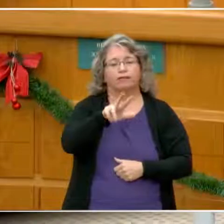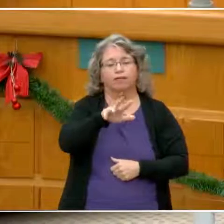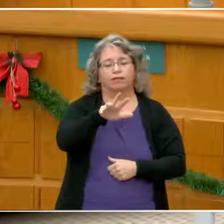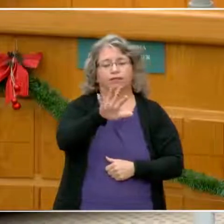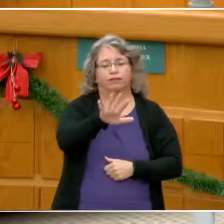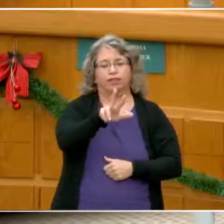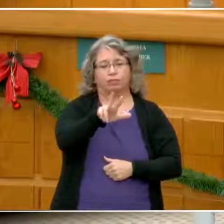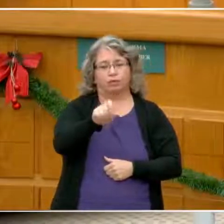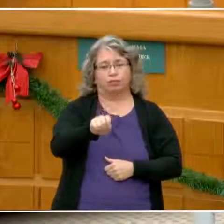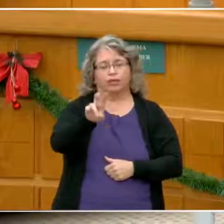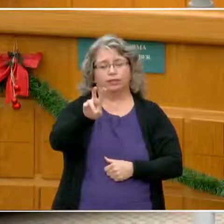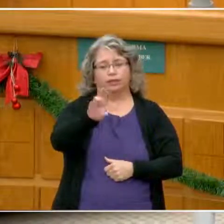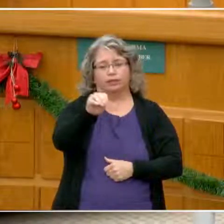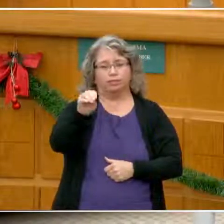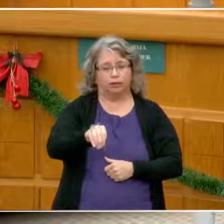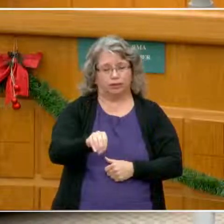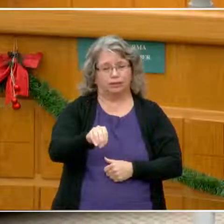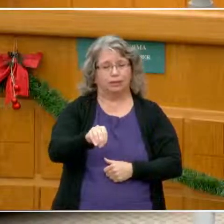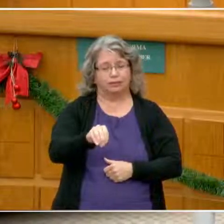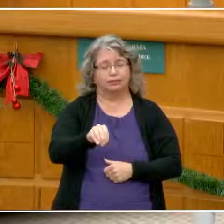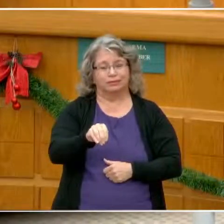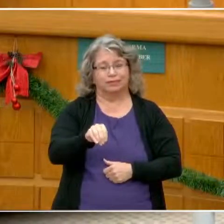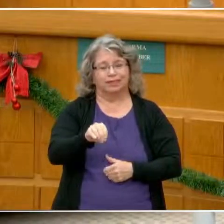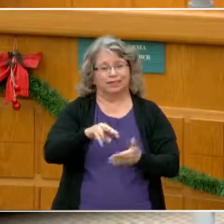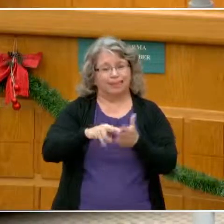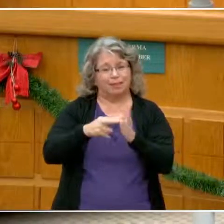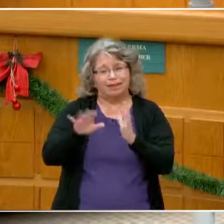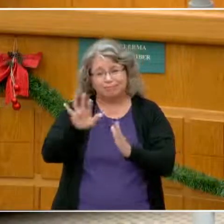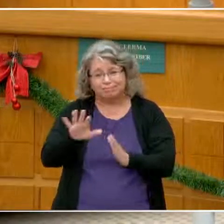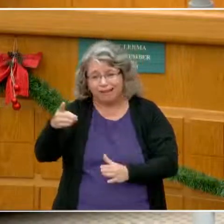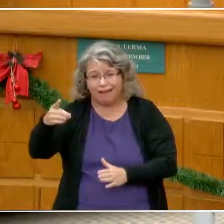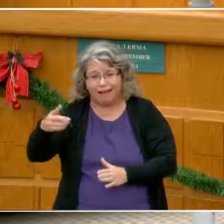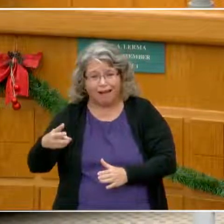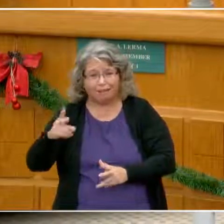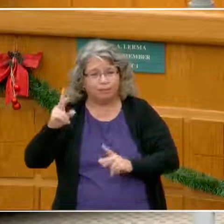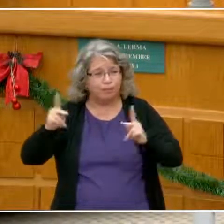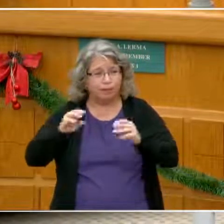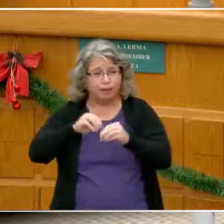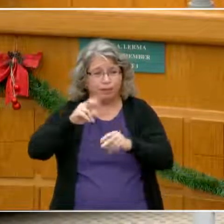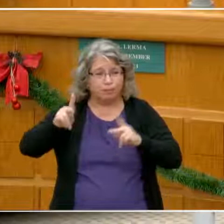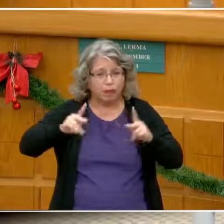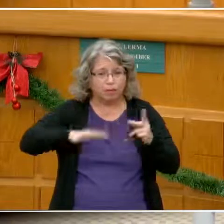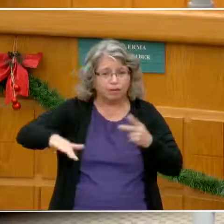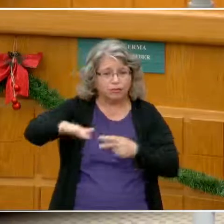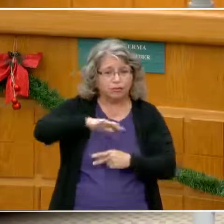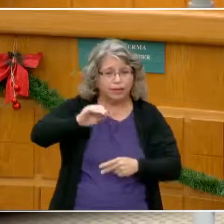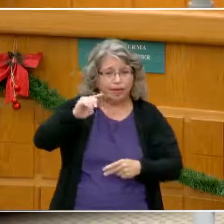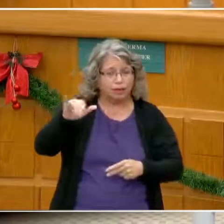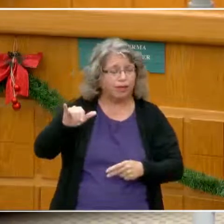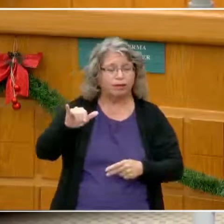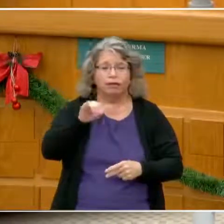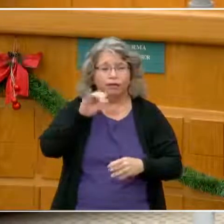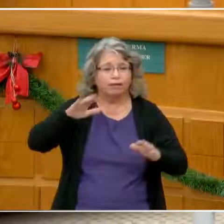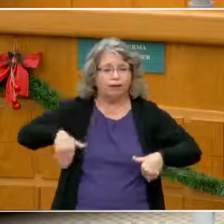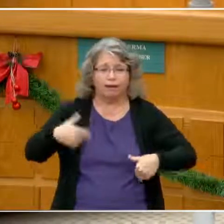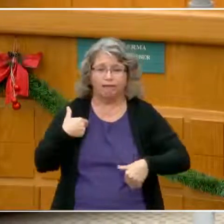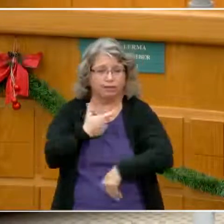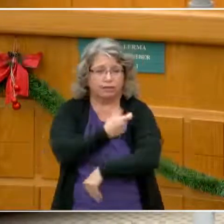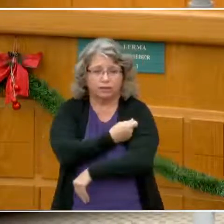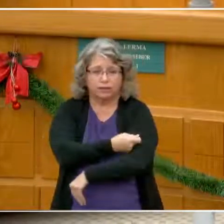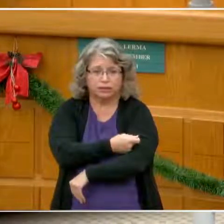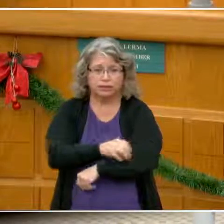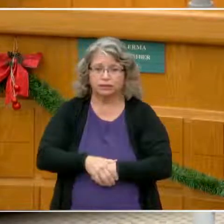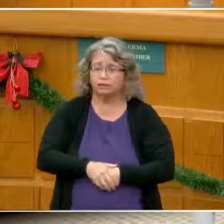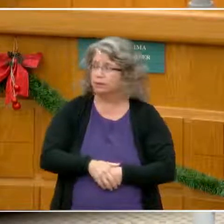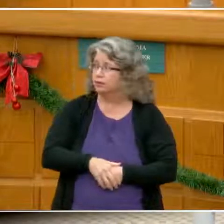of us, roughly half, are unprotected at this time. Our eligible population of 5 years old and above are 57.3%